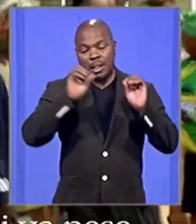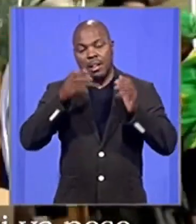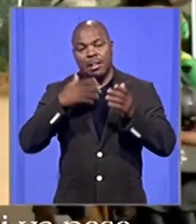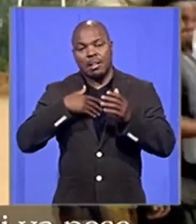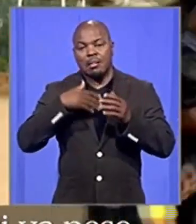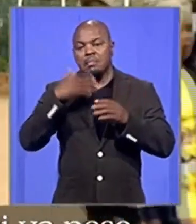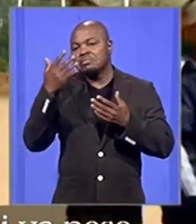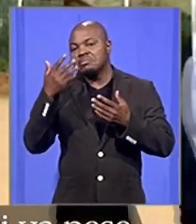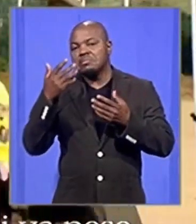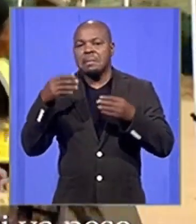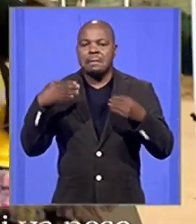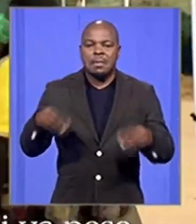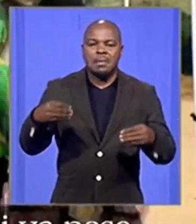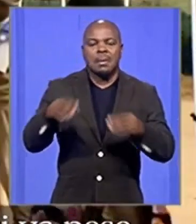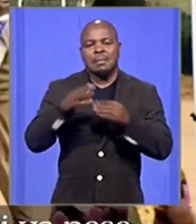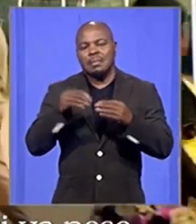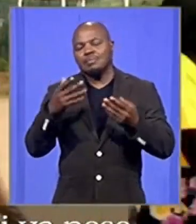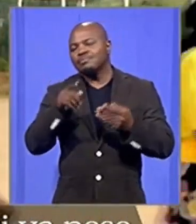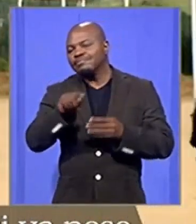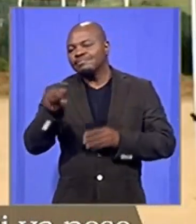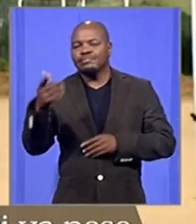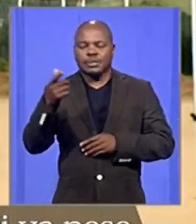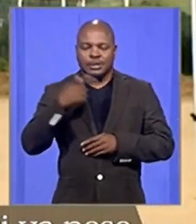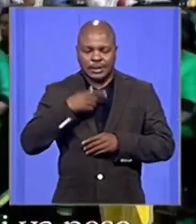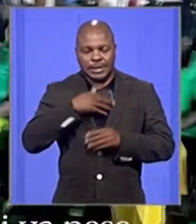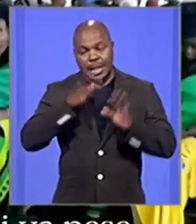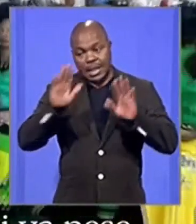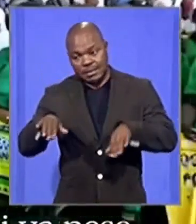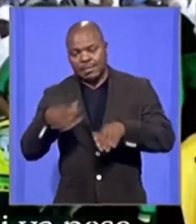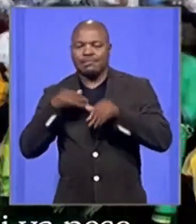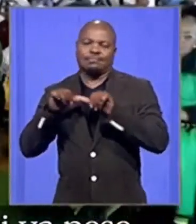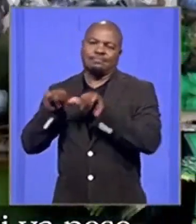their BC members re tlo kgona re tšwele pele ka sona.